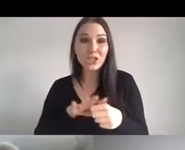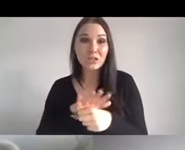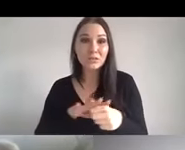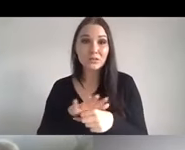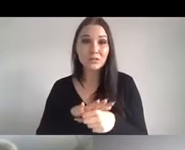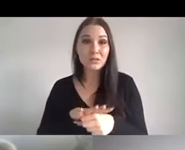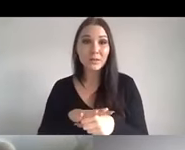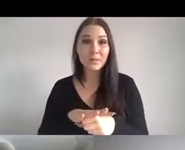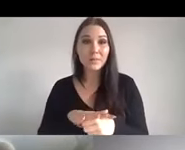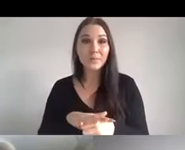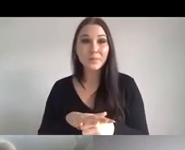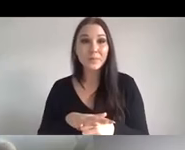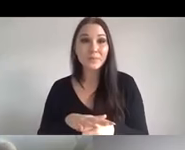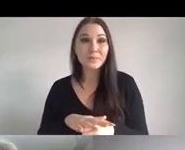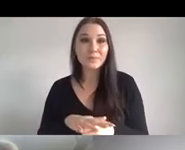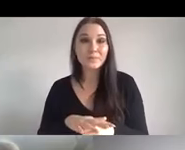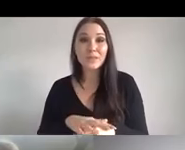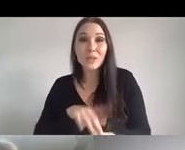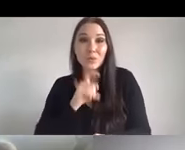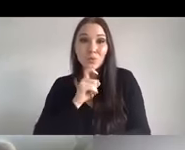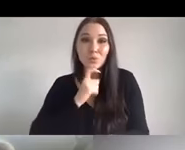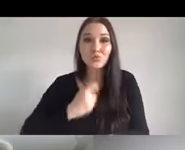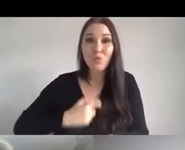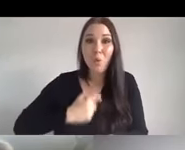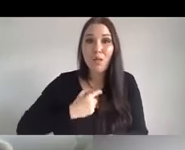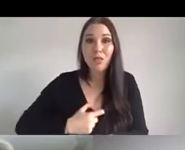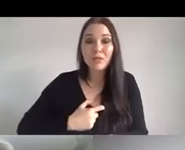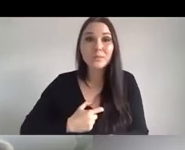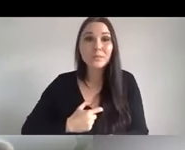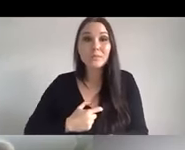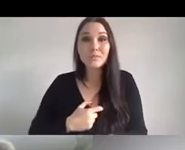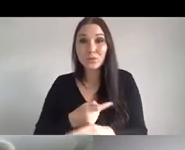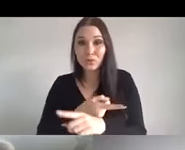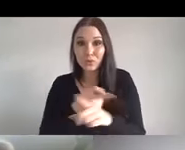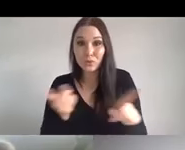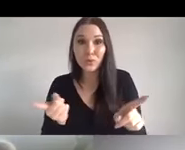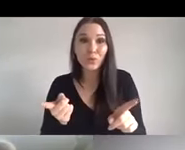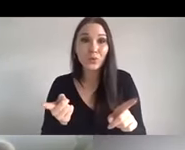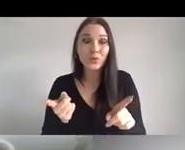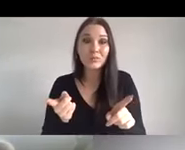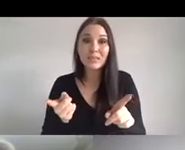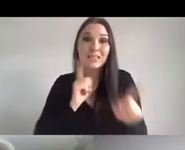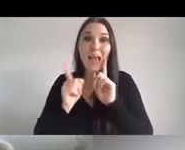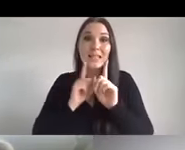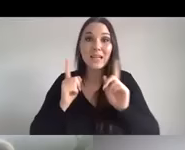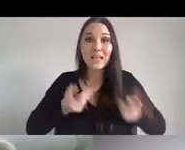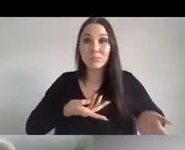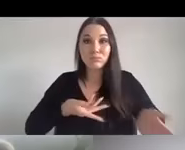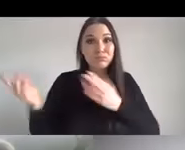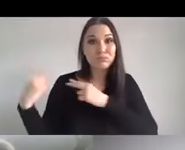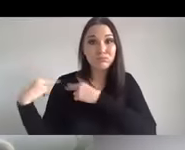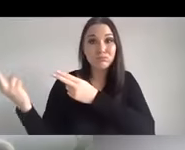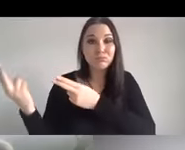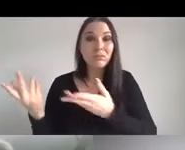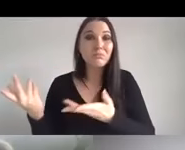suppose what's whose role, what's what. Do you get to a stage where you just throw data over the wall and the other guy's supposed to